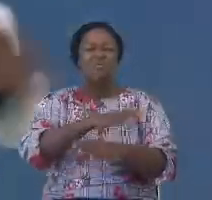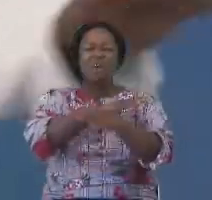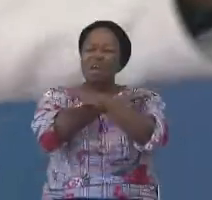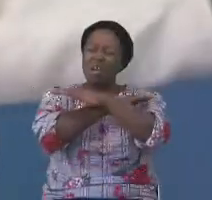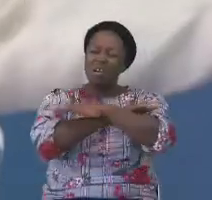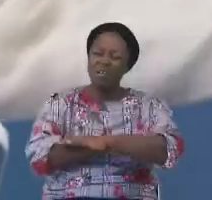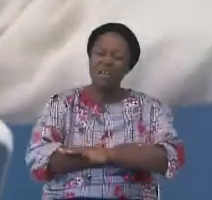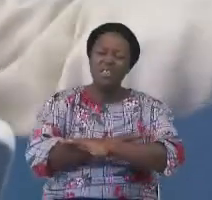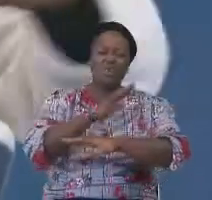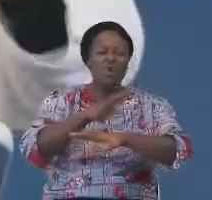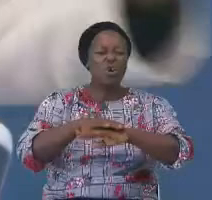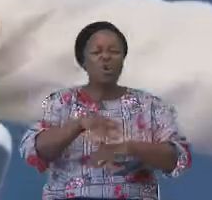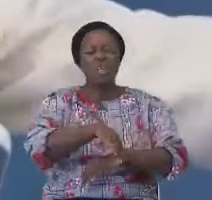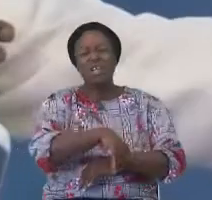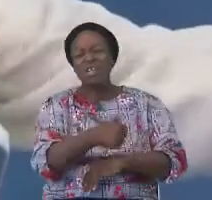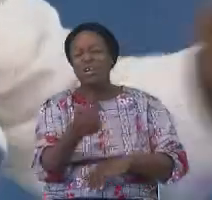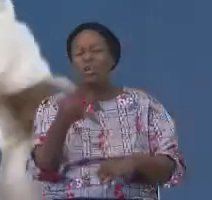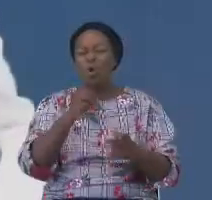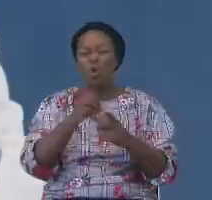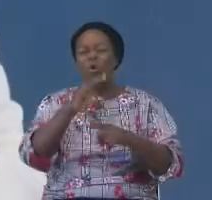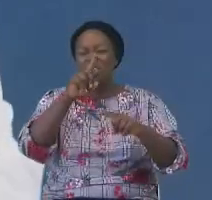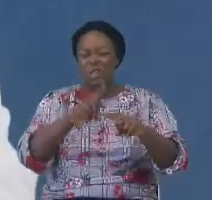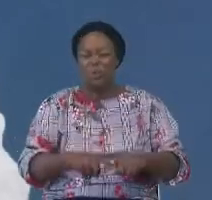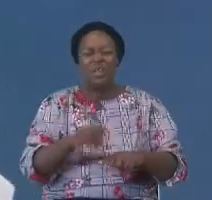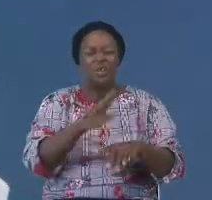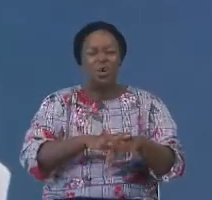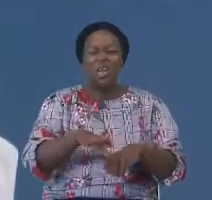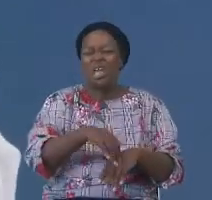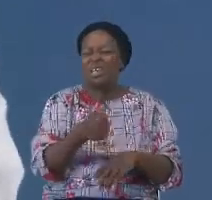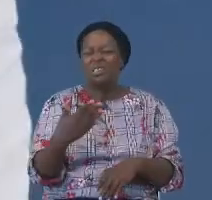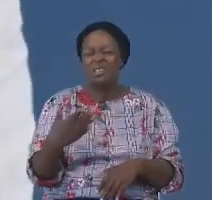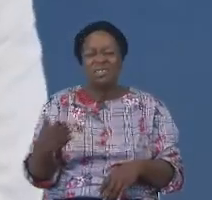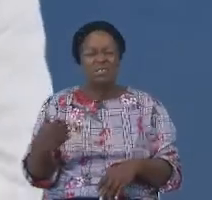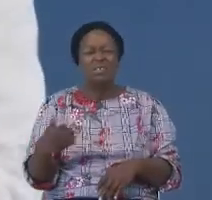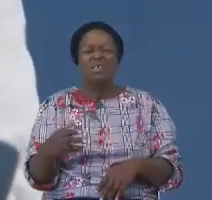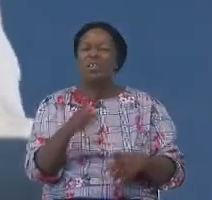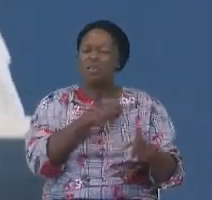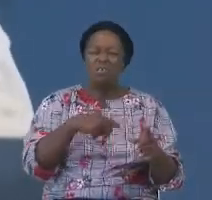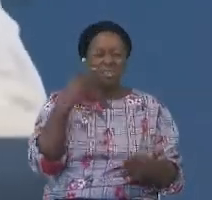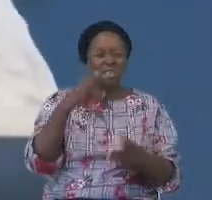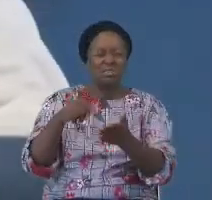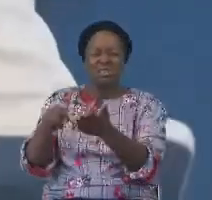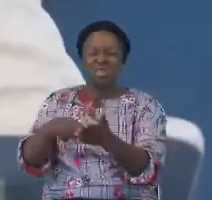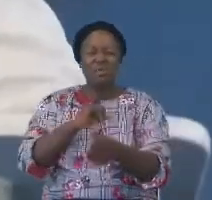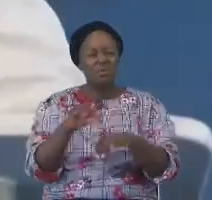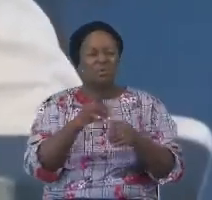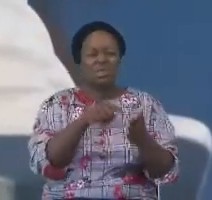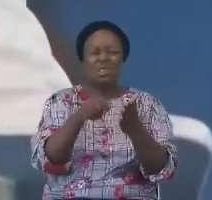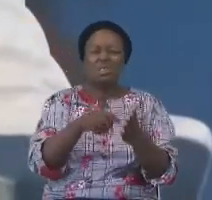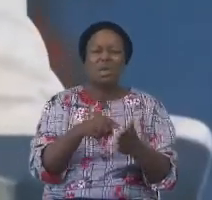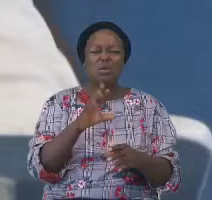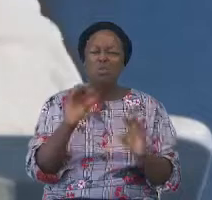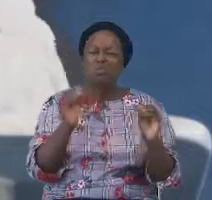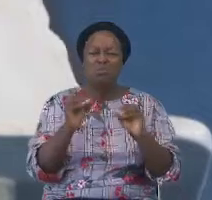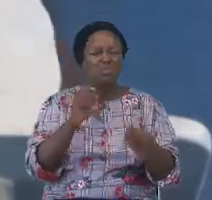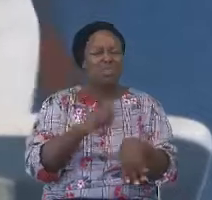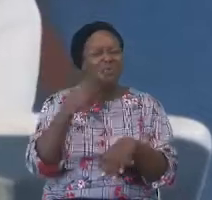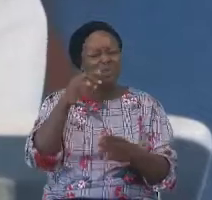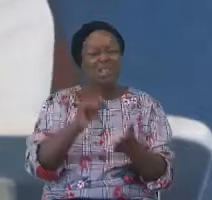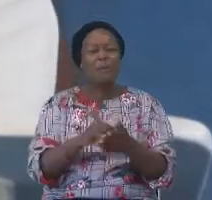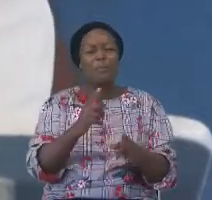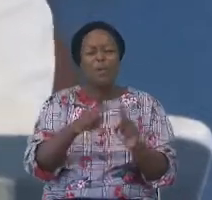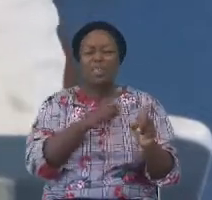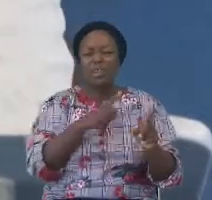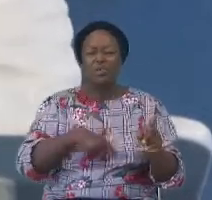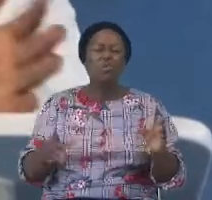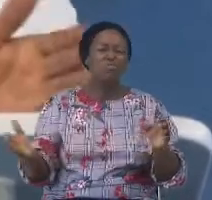the cross did not rely on any other sin lord look at this i want to do this just no time